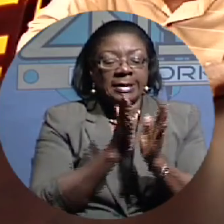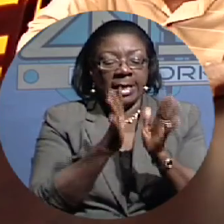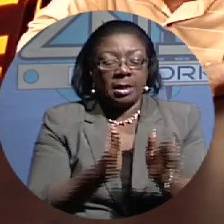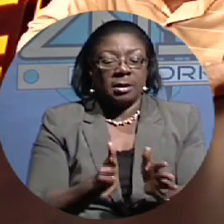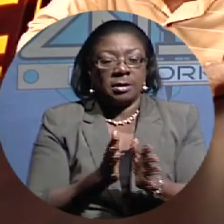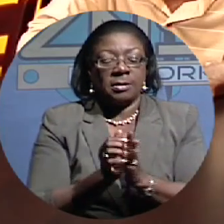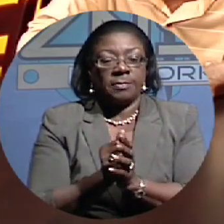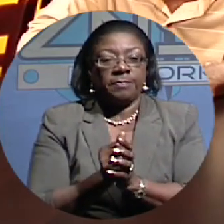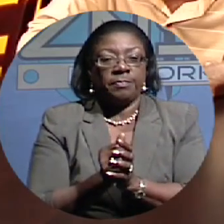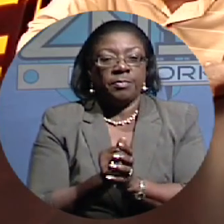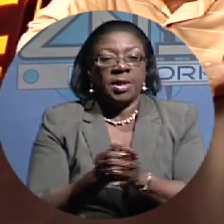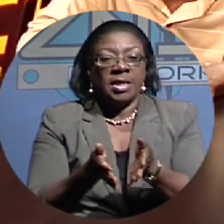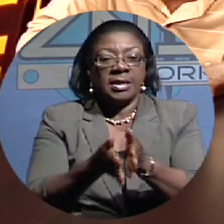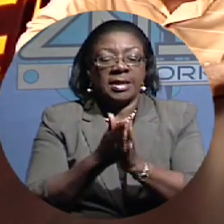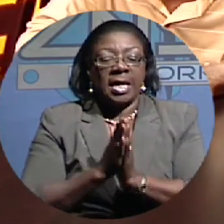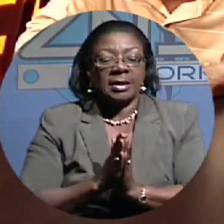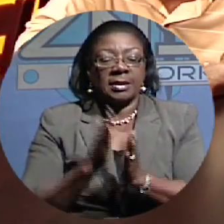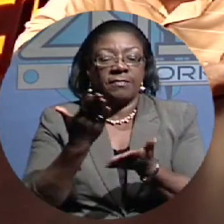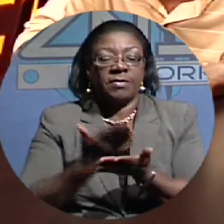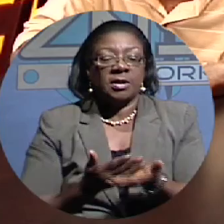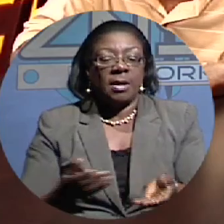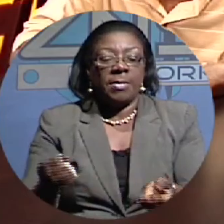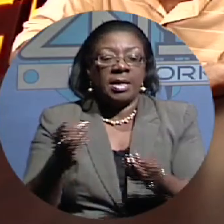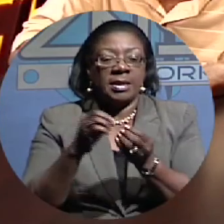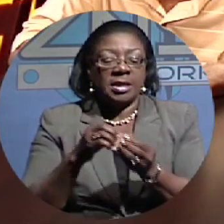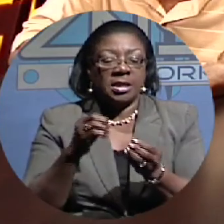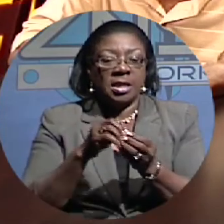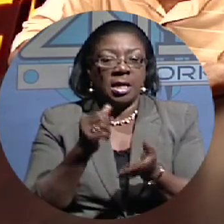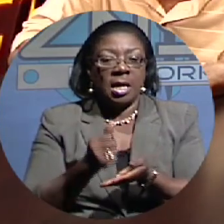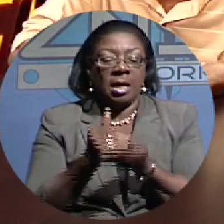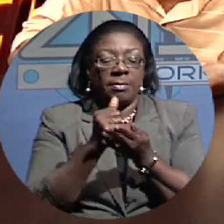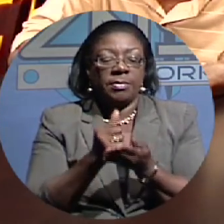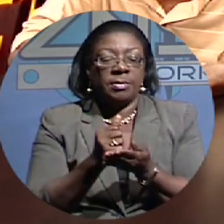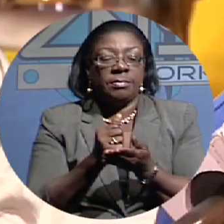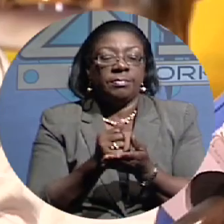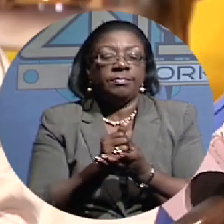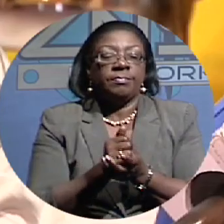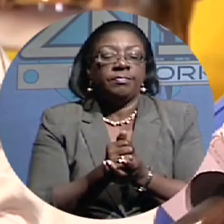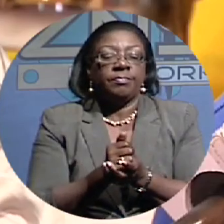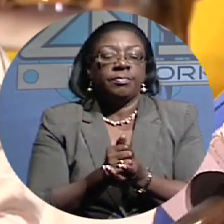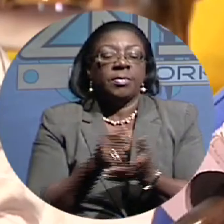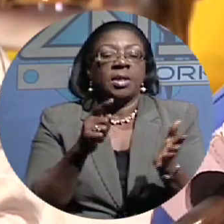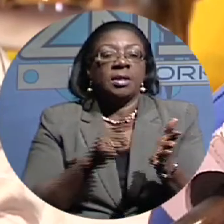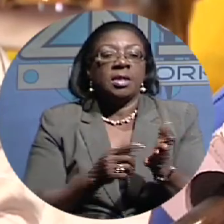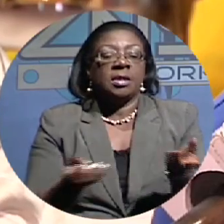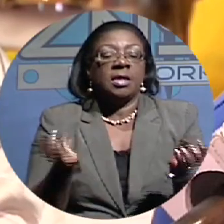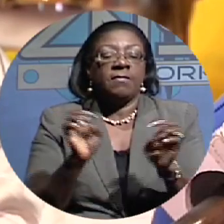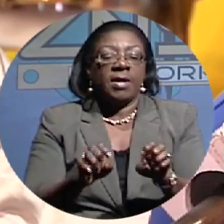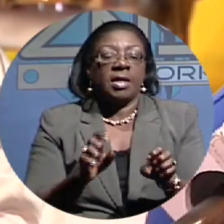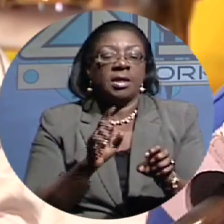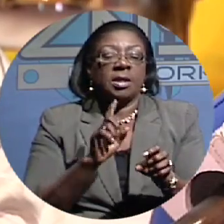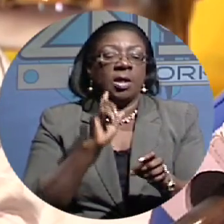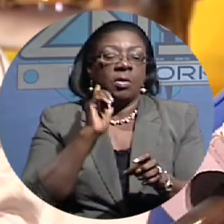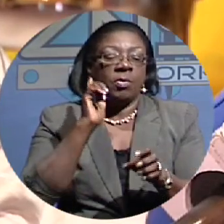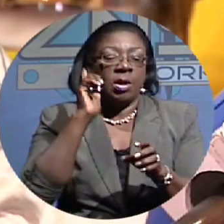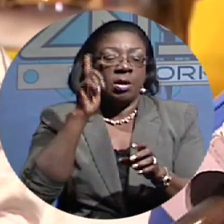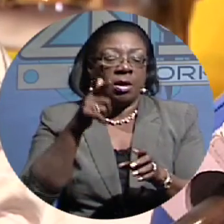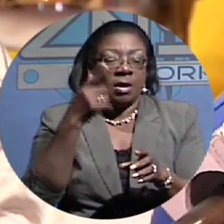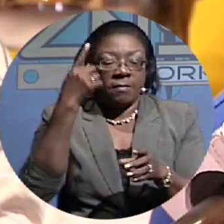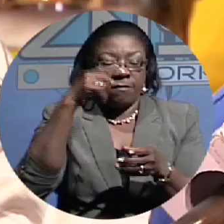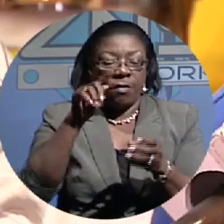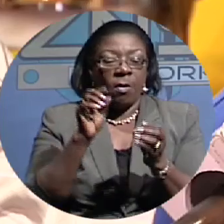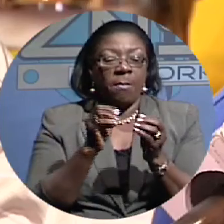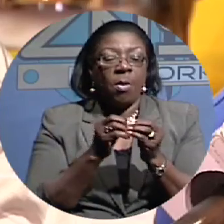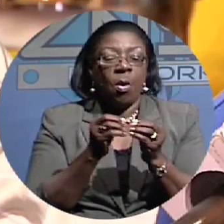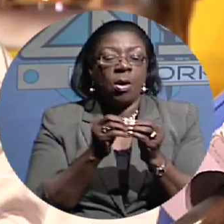James Wallace, he's asking for some additional help to help pull off this regatta. This event, we're certainly looking for more sponsors